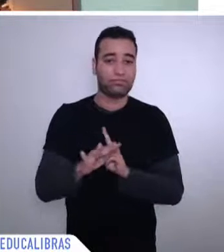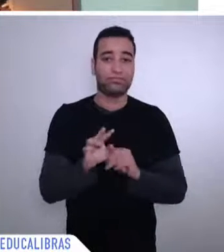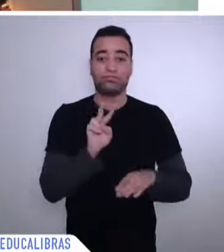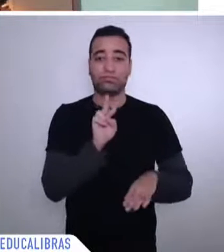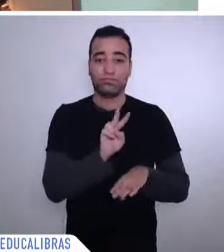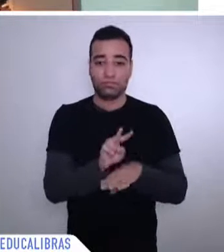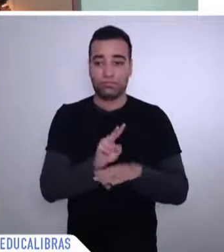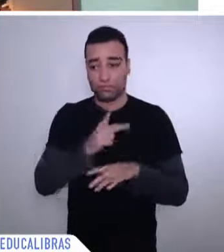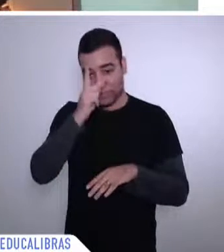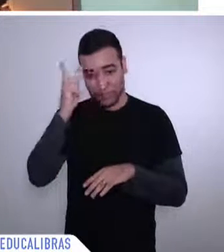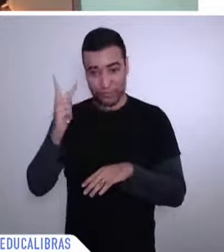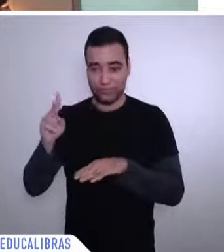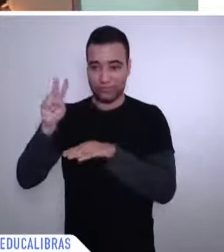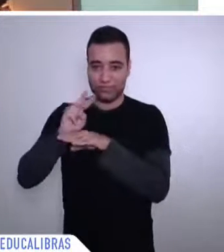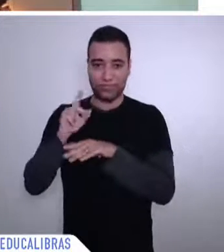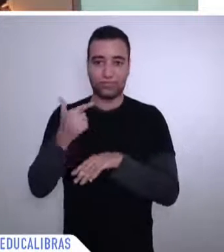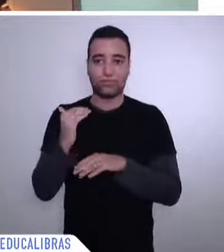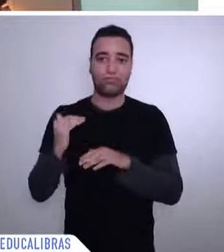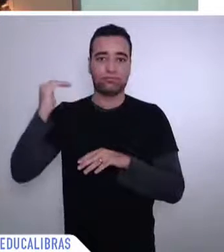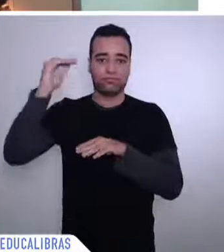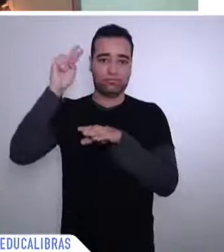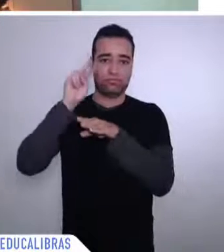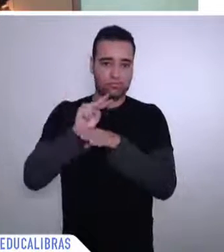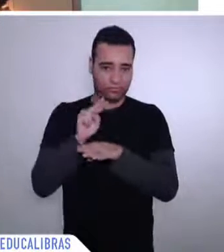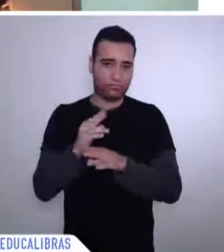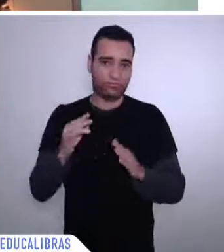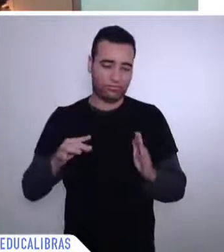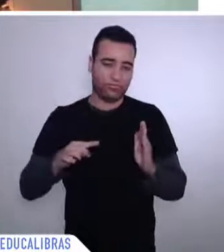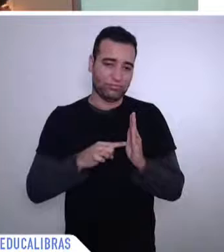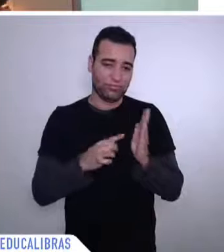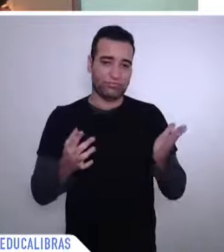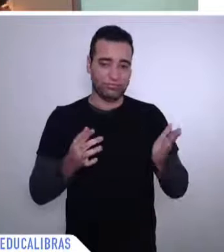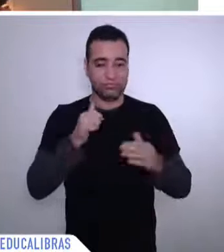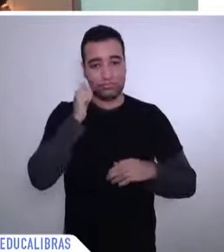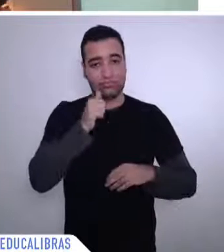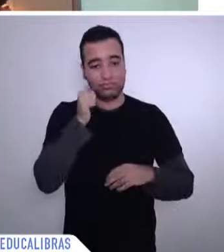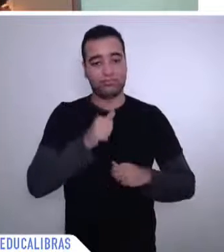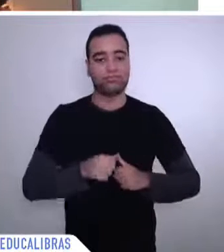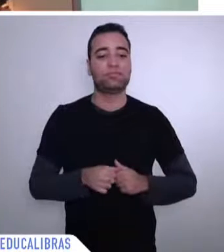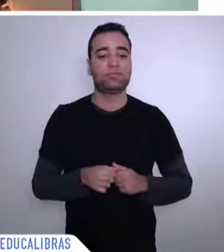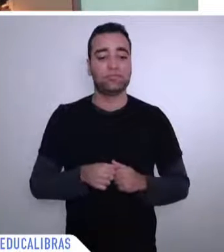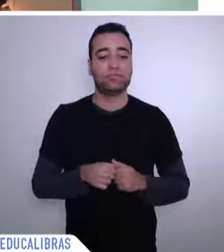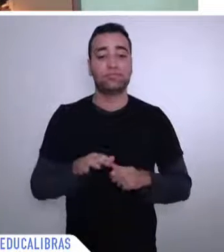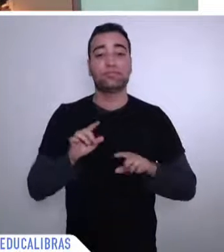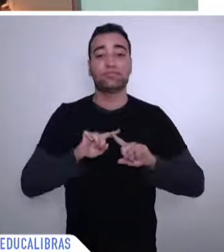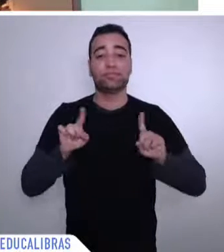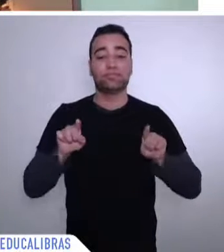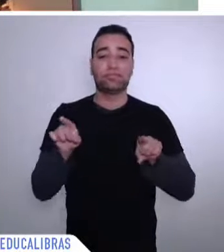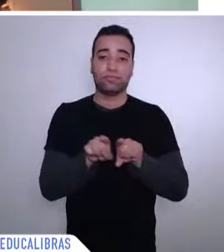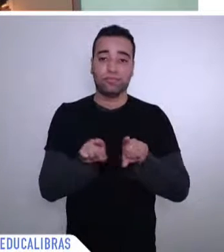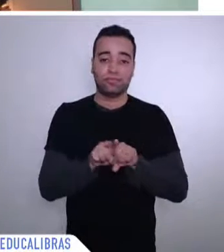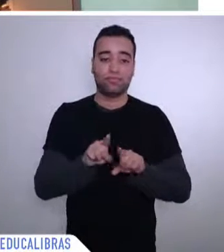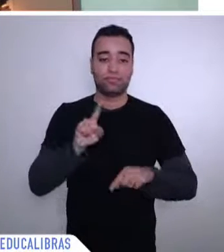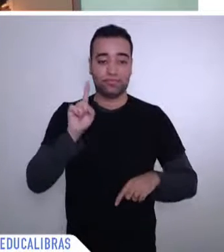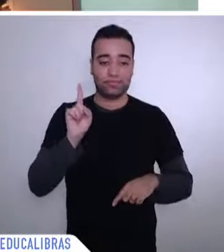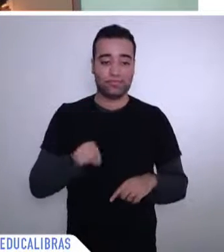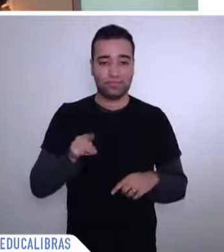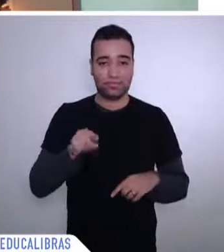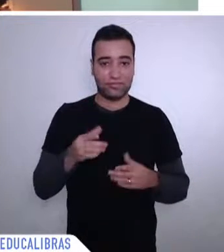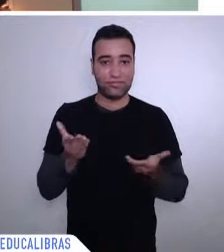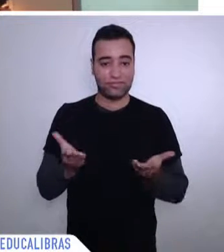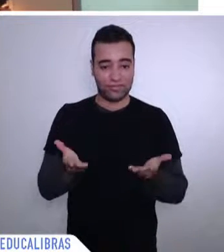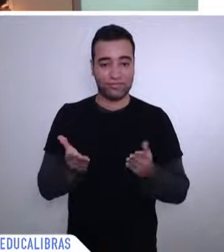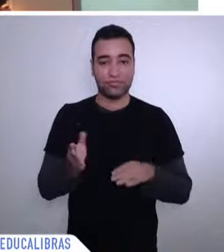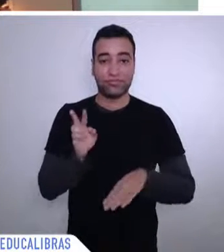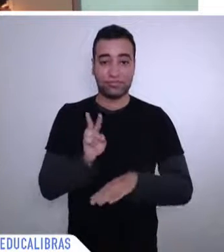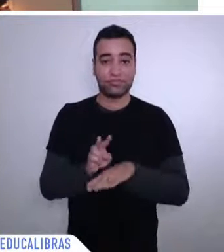the procedures with social security and social assistance, that this transfer that impacts women, but also